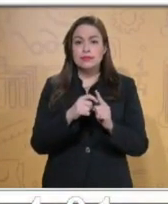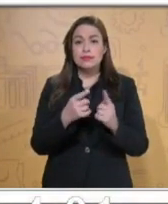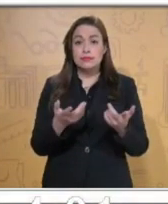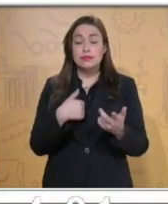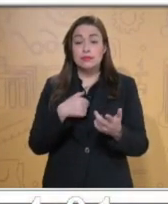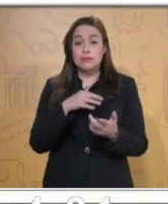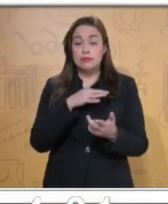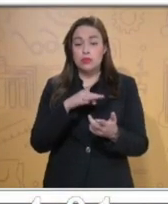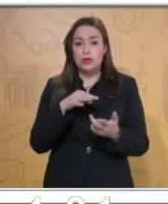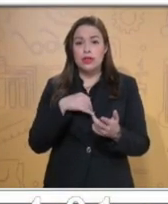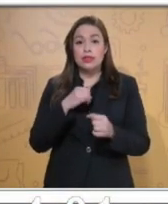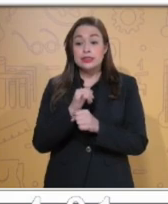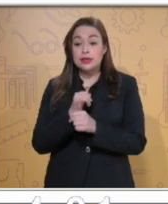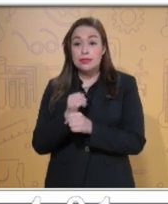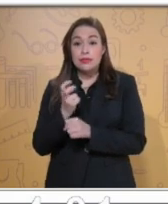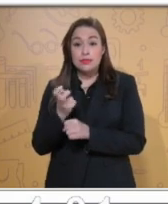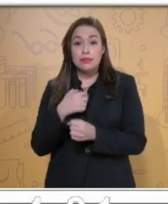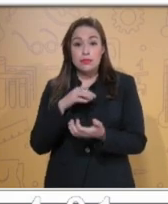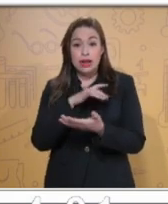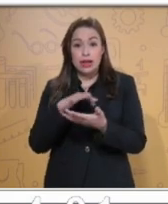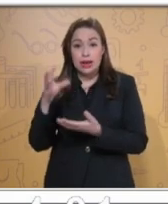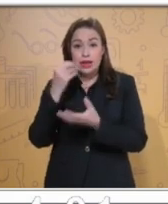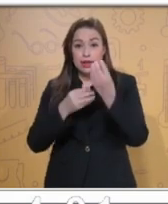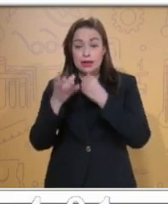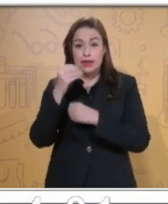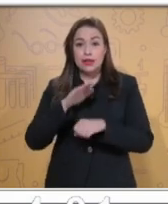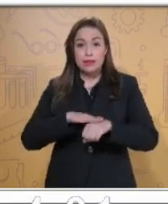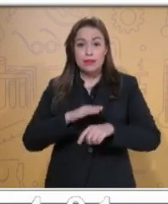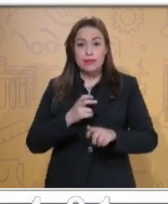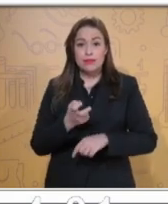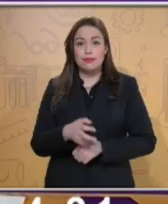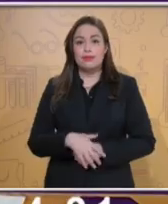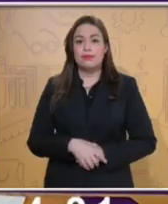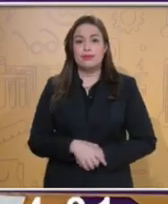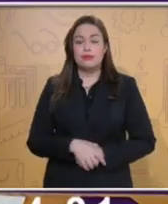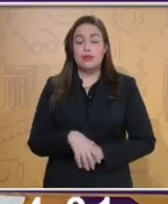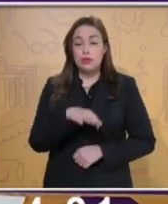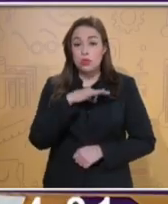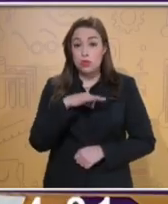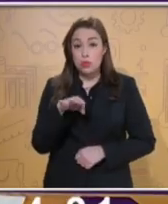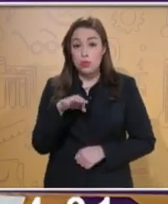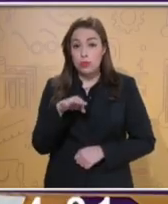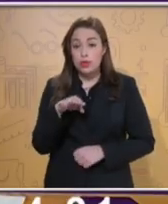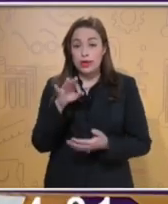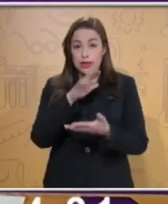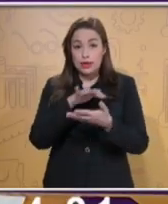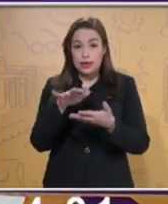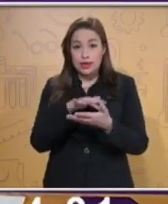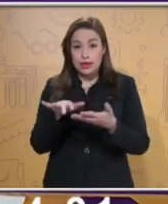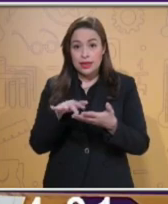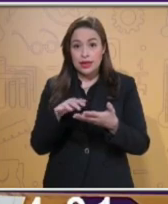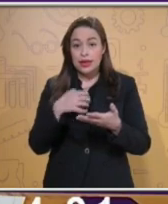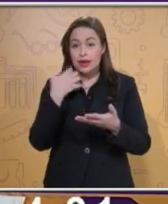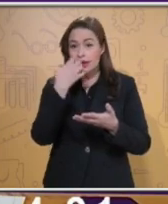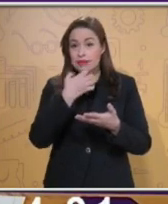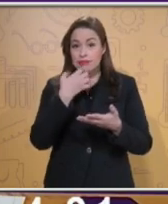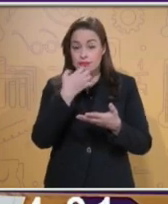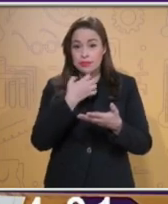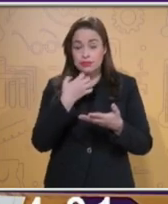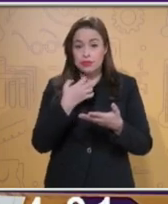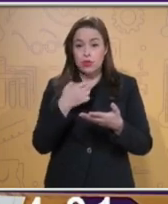more. Which other subject do you think you can learn at school using comic